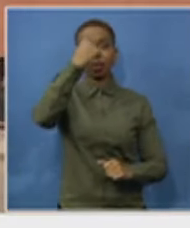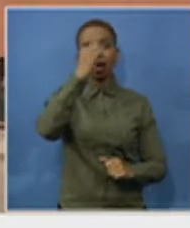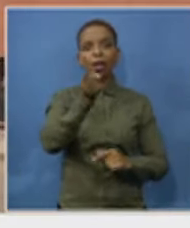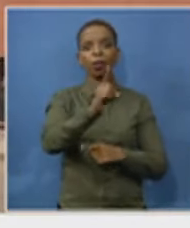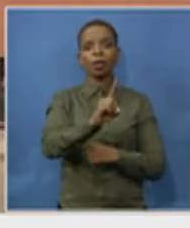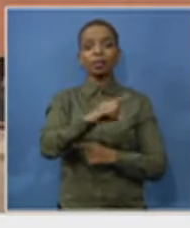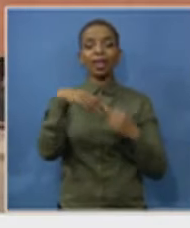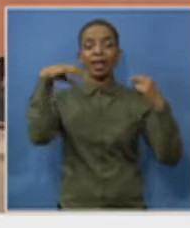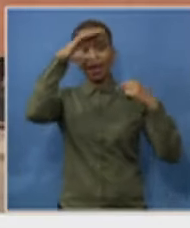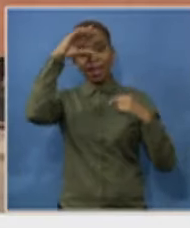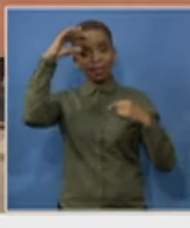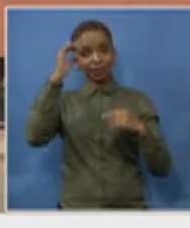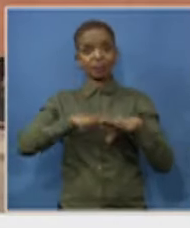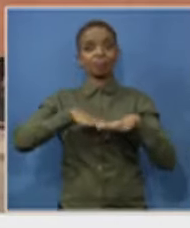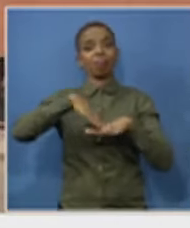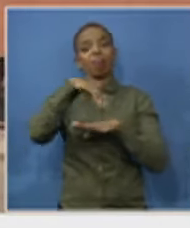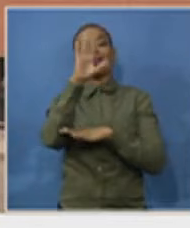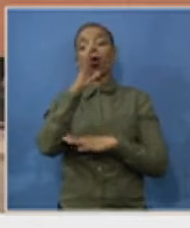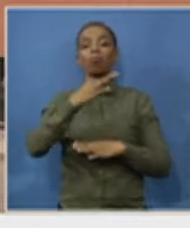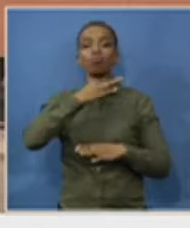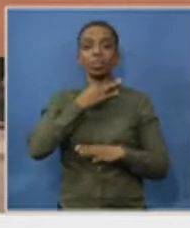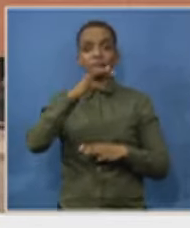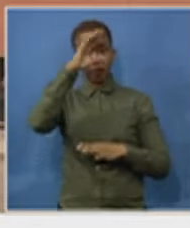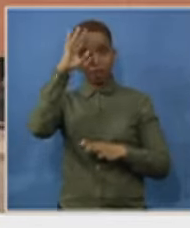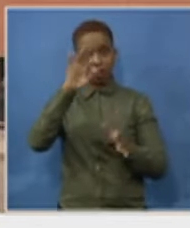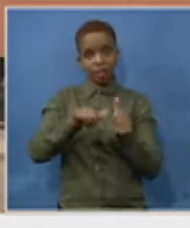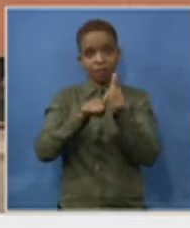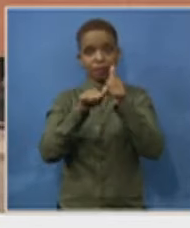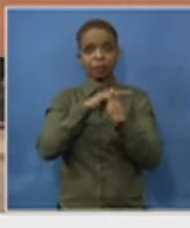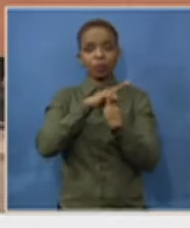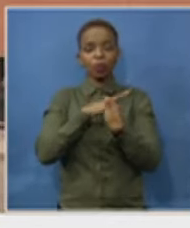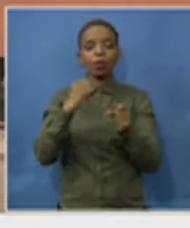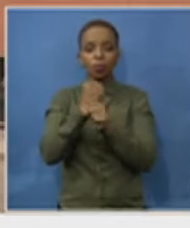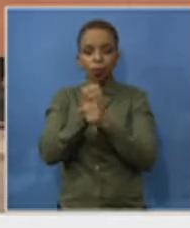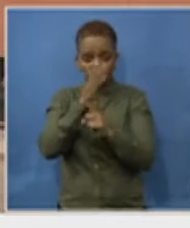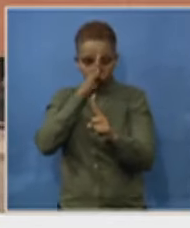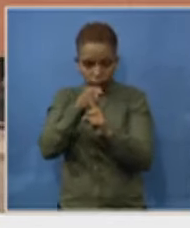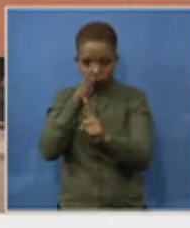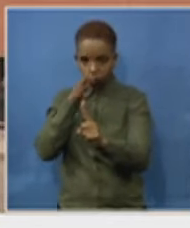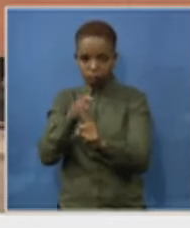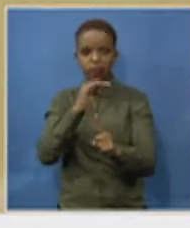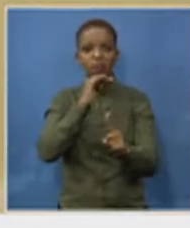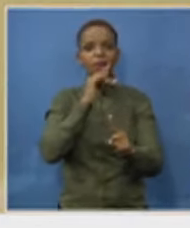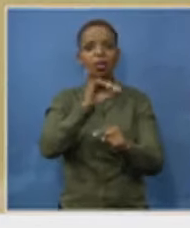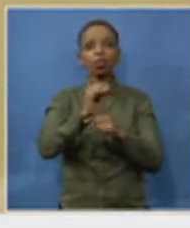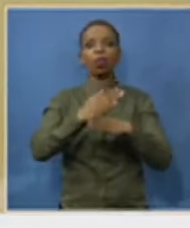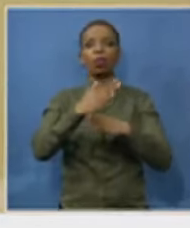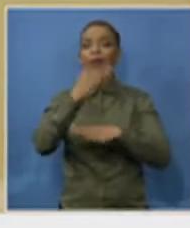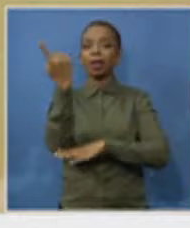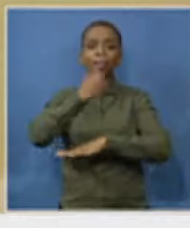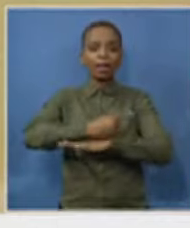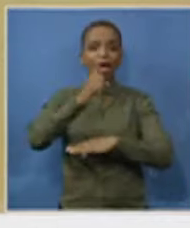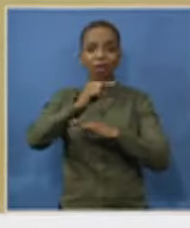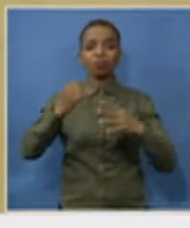nurses are more at risk because you deal directly with them practically your entire working day. You help them get washed,